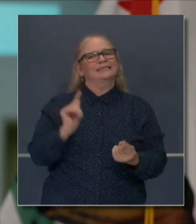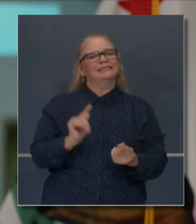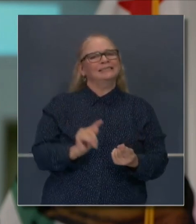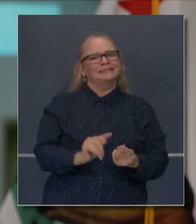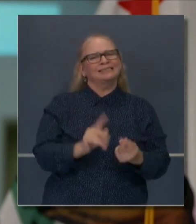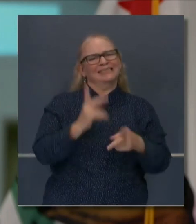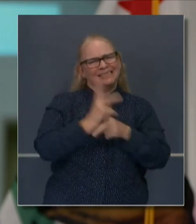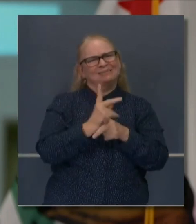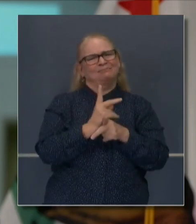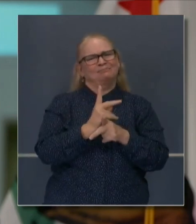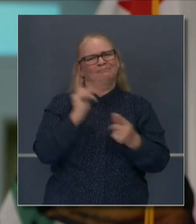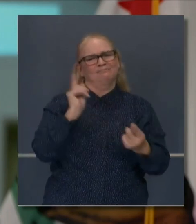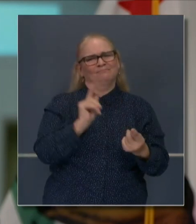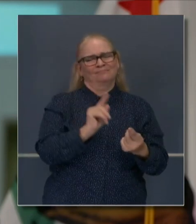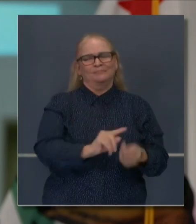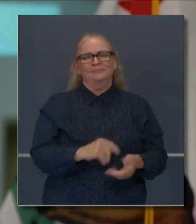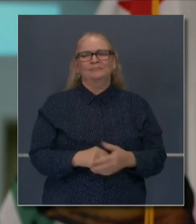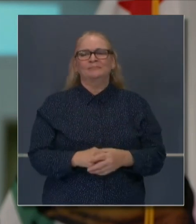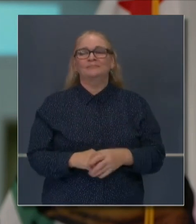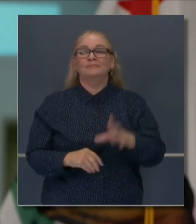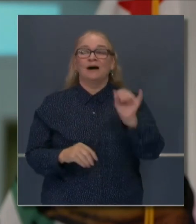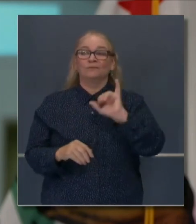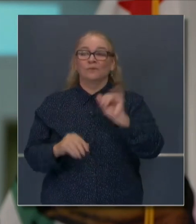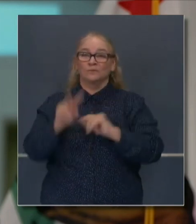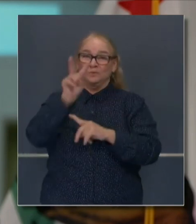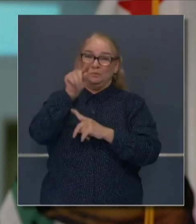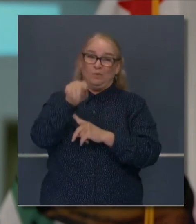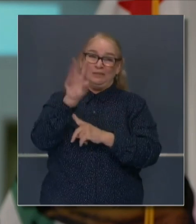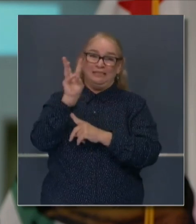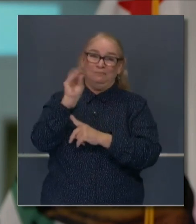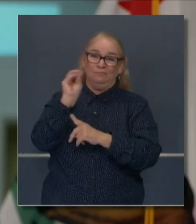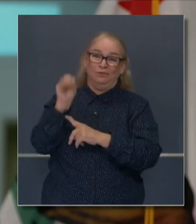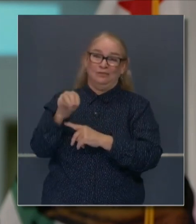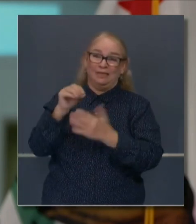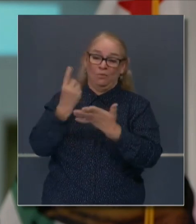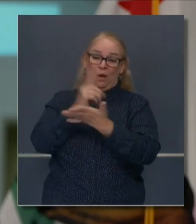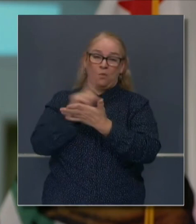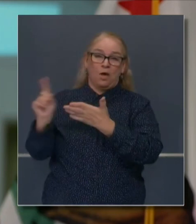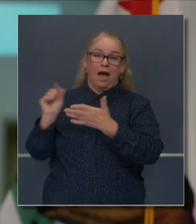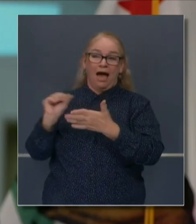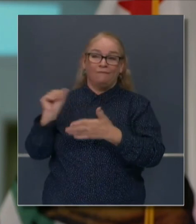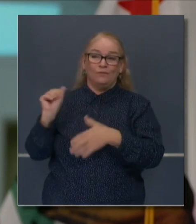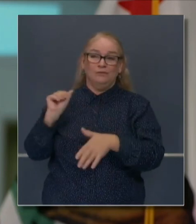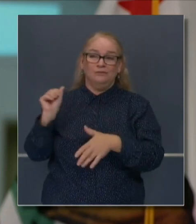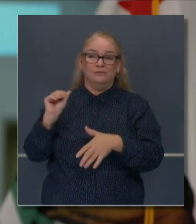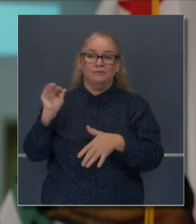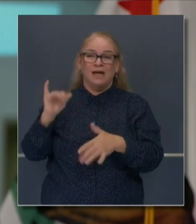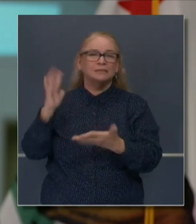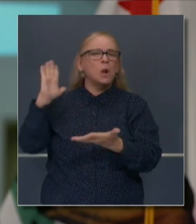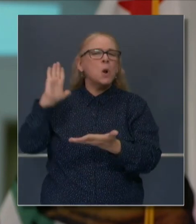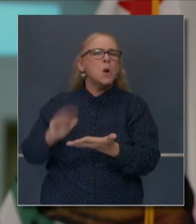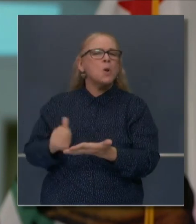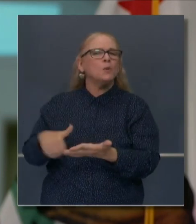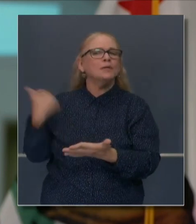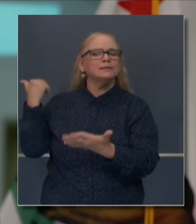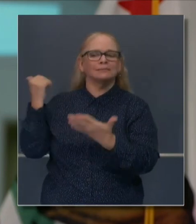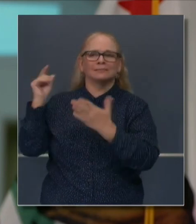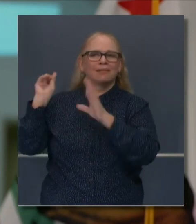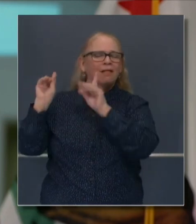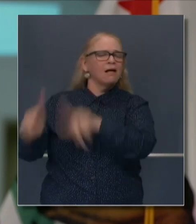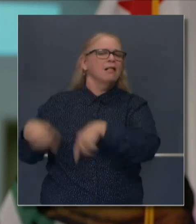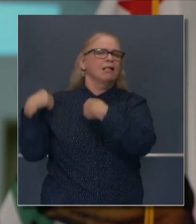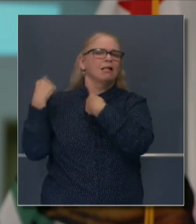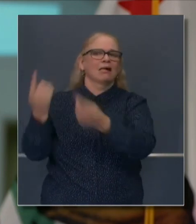note in closing that the 2.6% 7-day positivity rate is the lowest we have recorded in the state